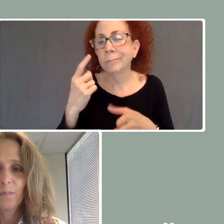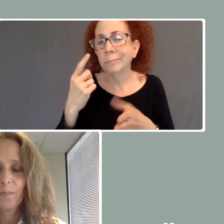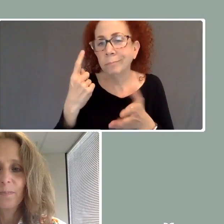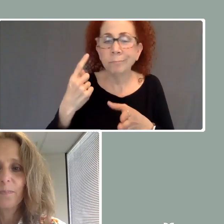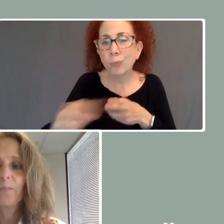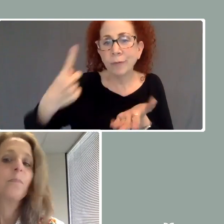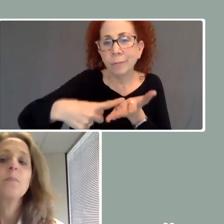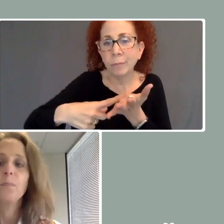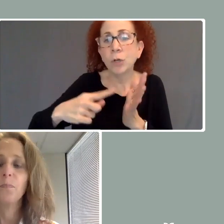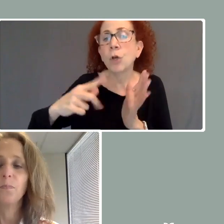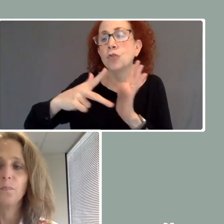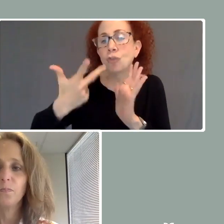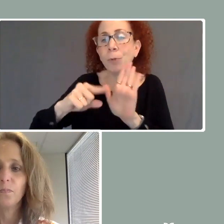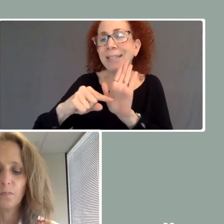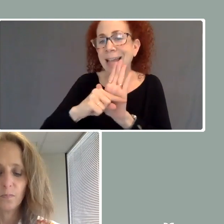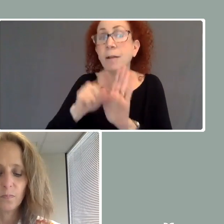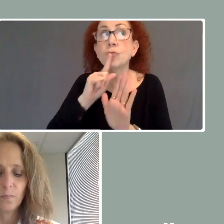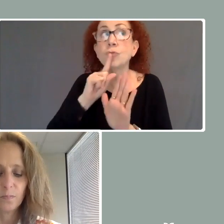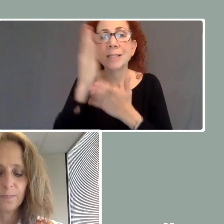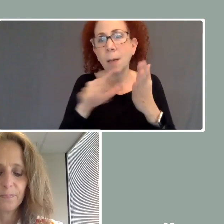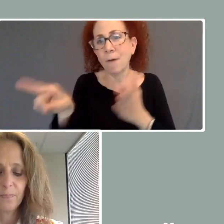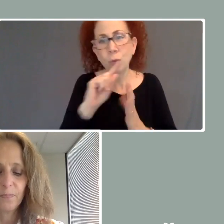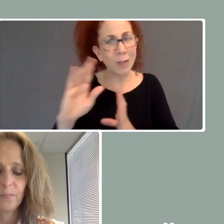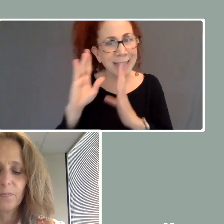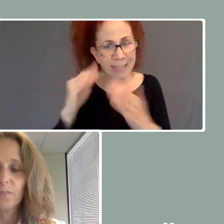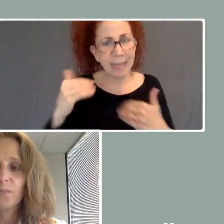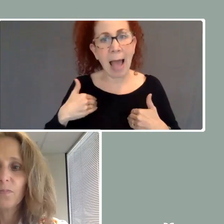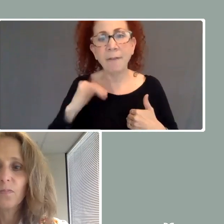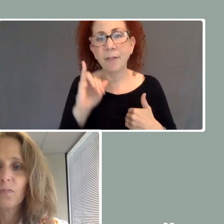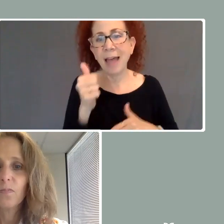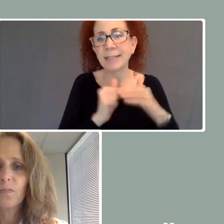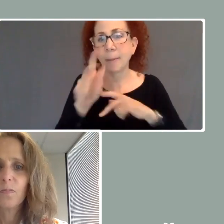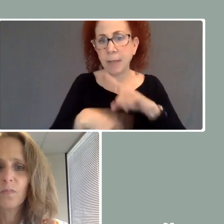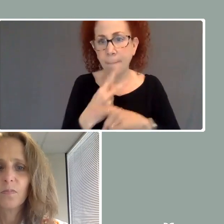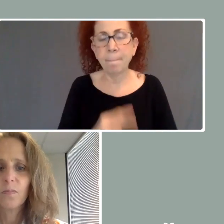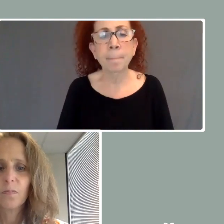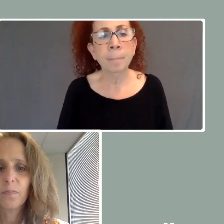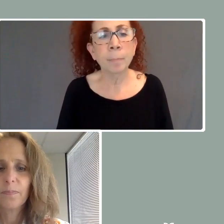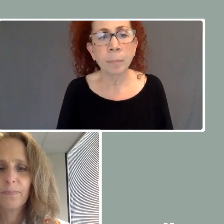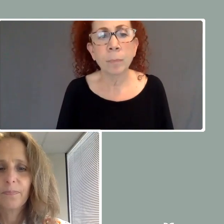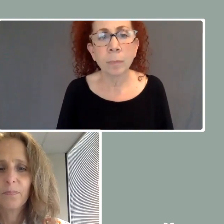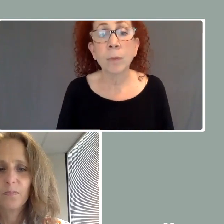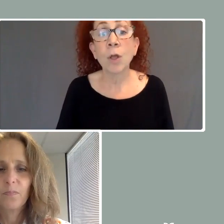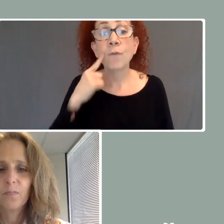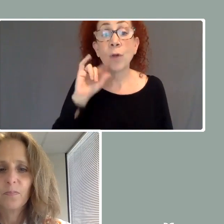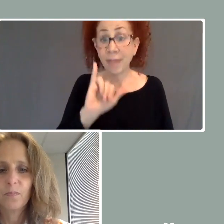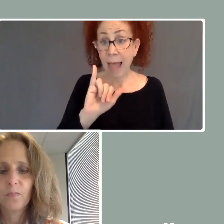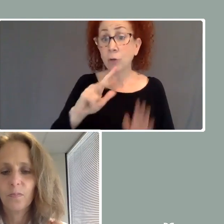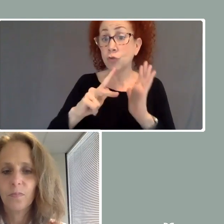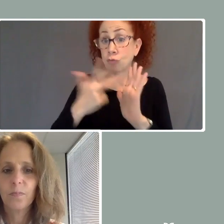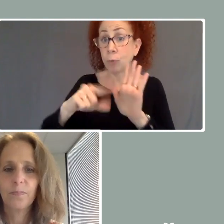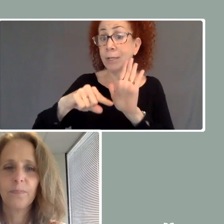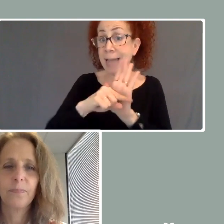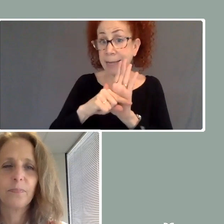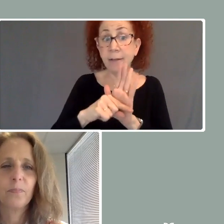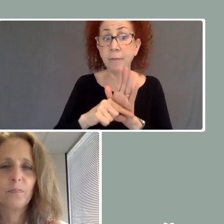negative because I'm sure some people listening might have this subtype. And so for this subtype of cancer, as